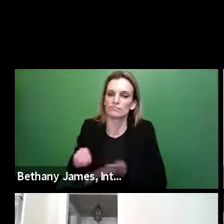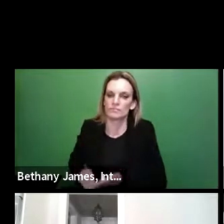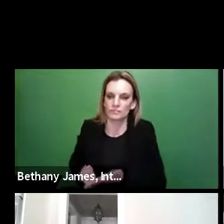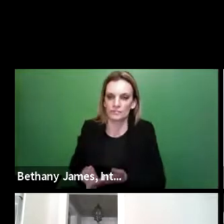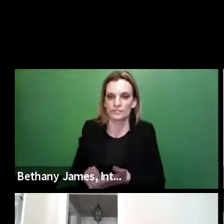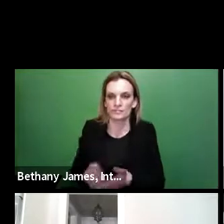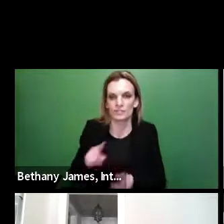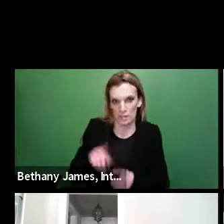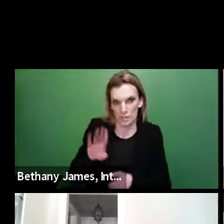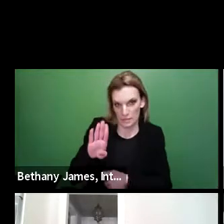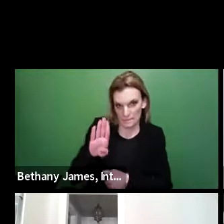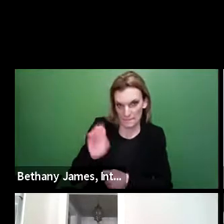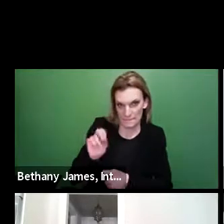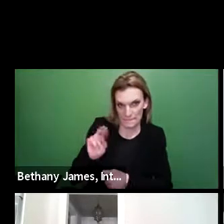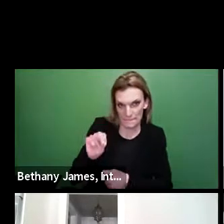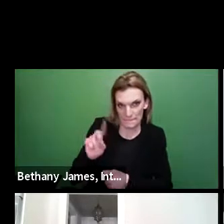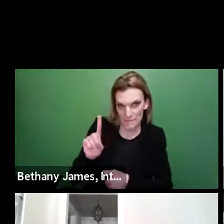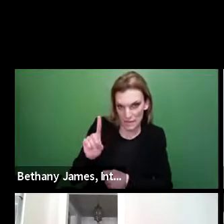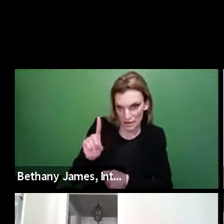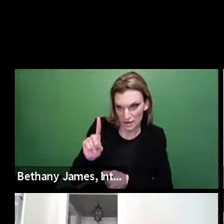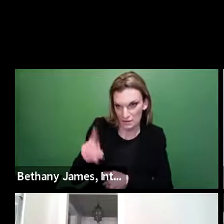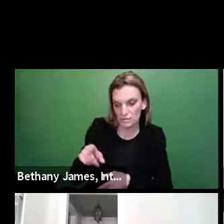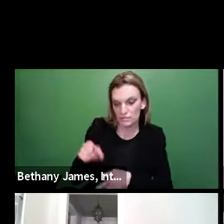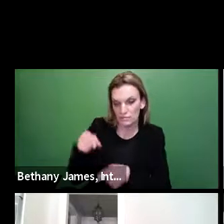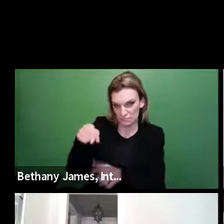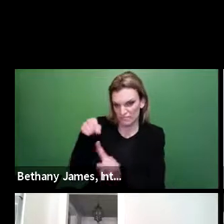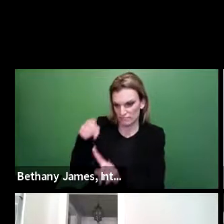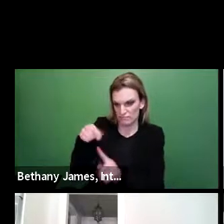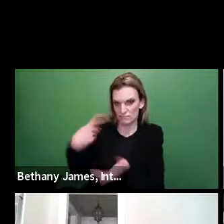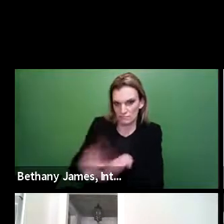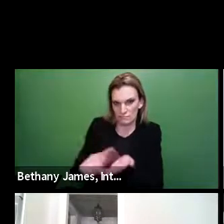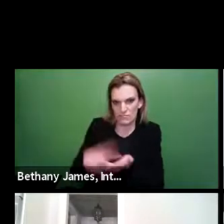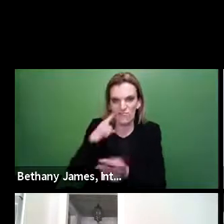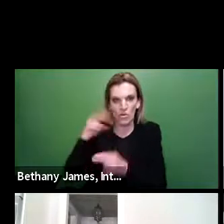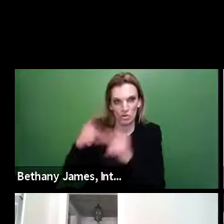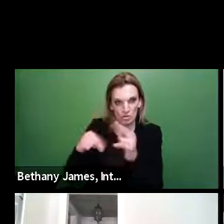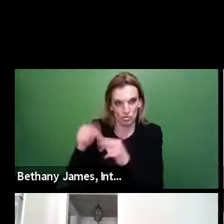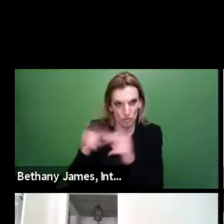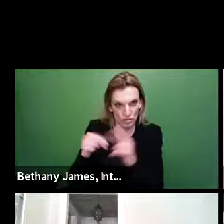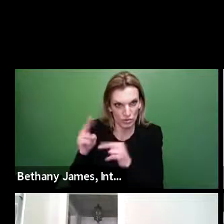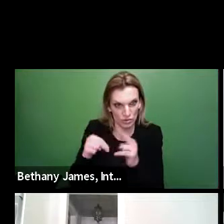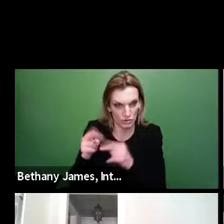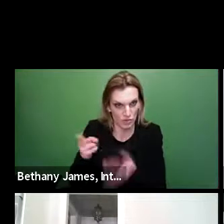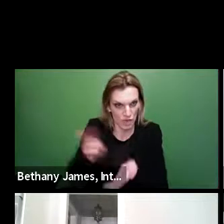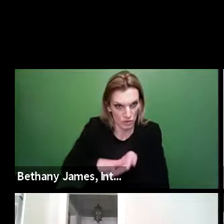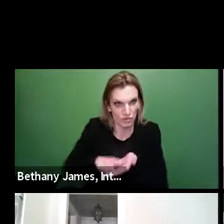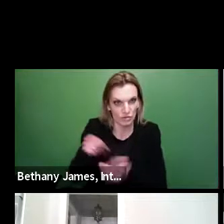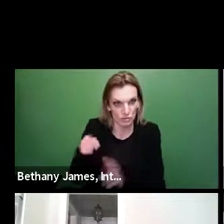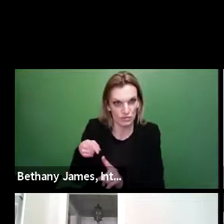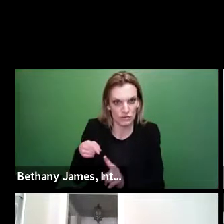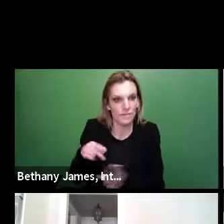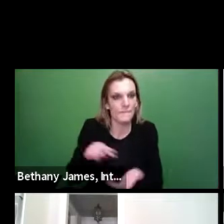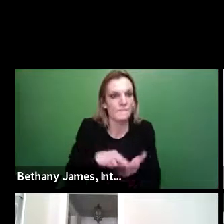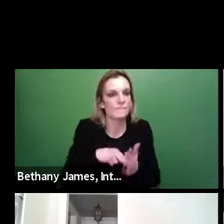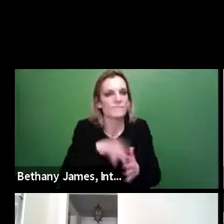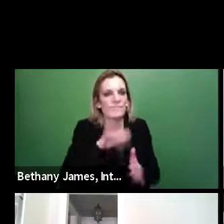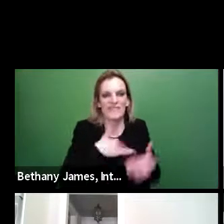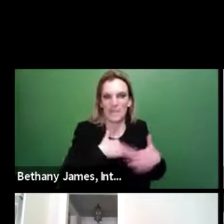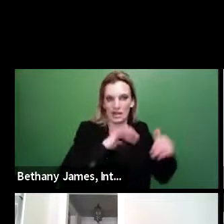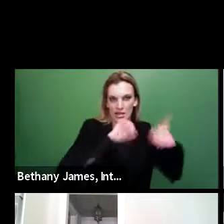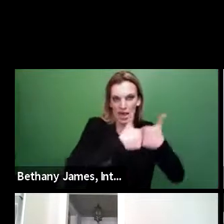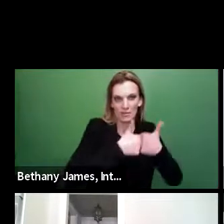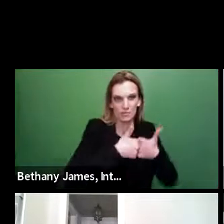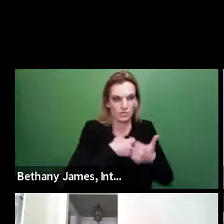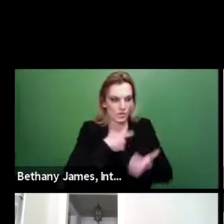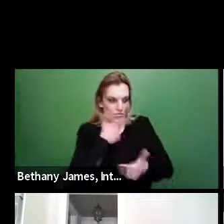the bonding of construction contractors, where they're bonded out of the competitive process because the bondings